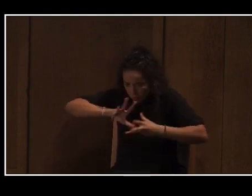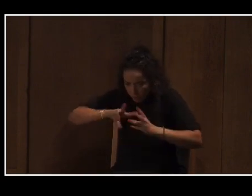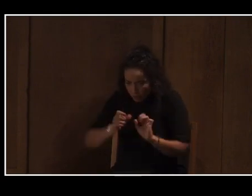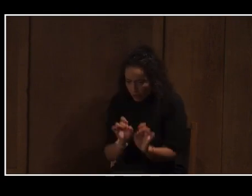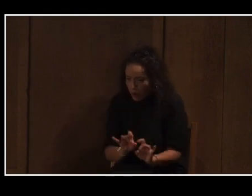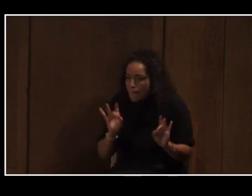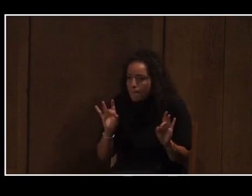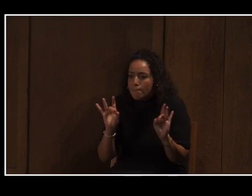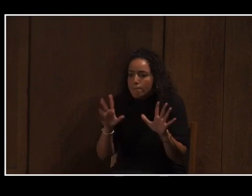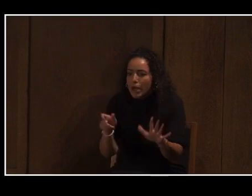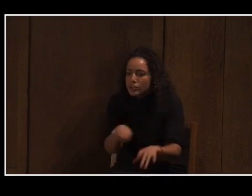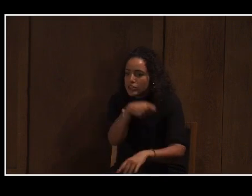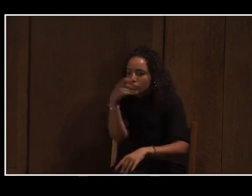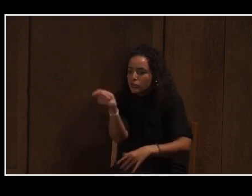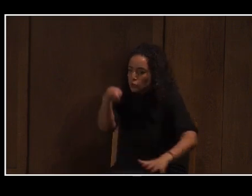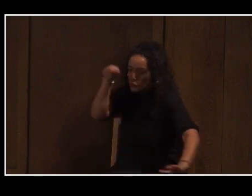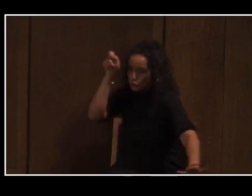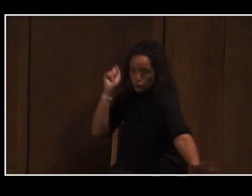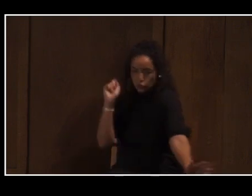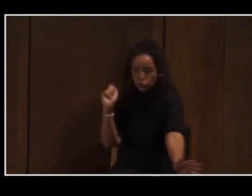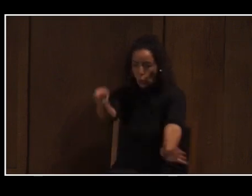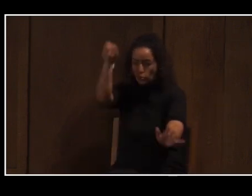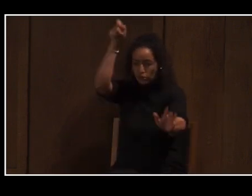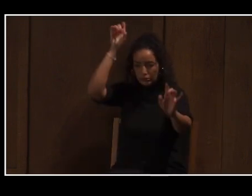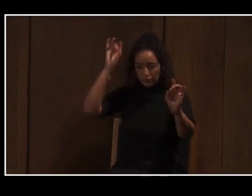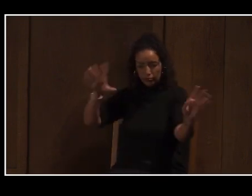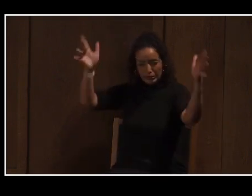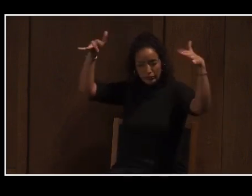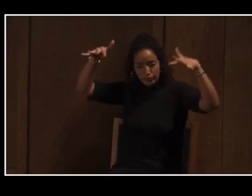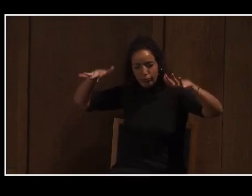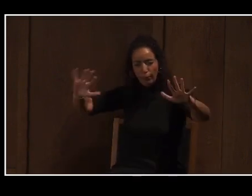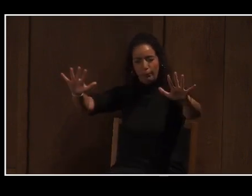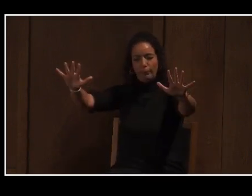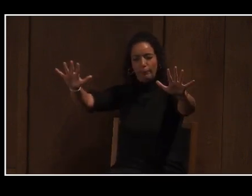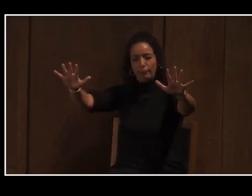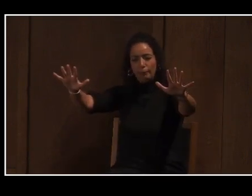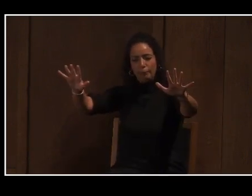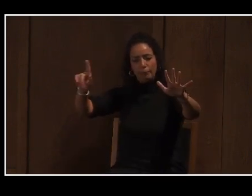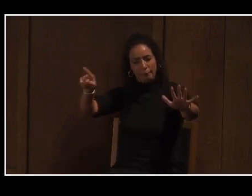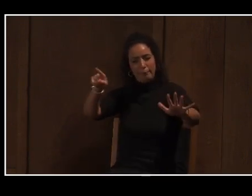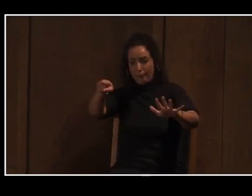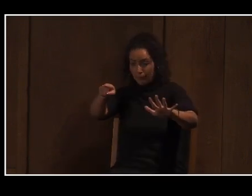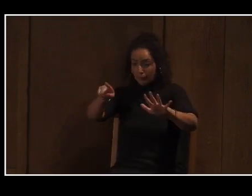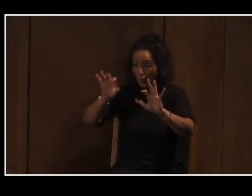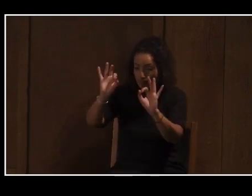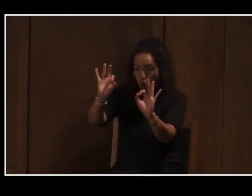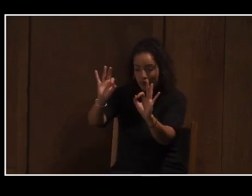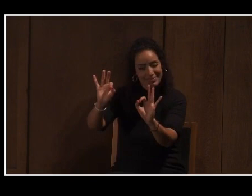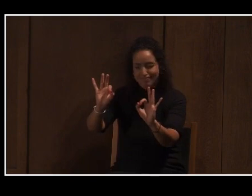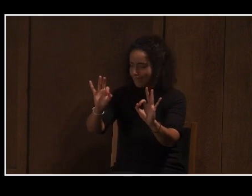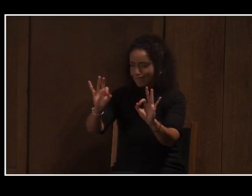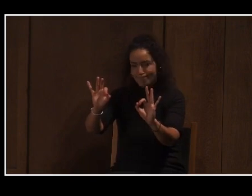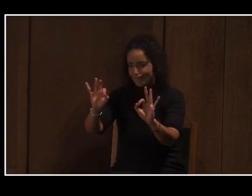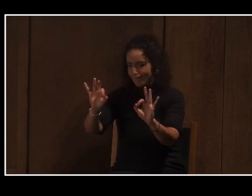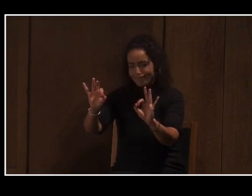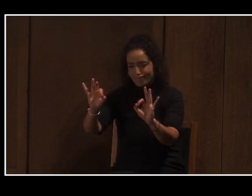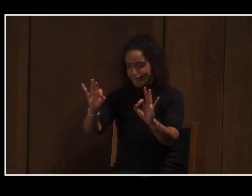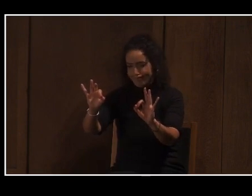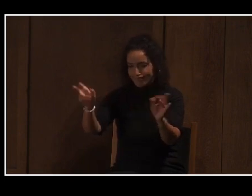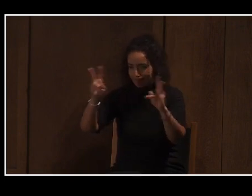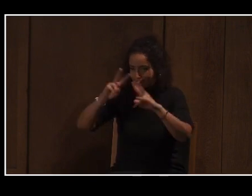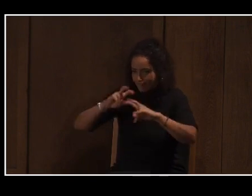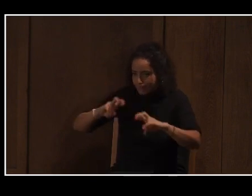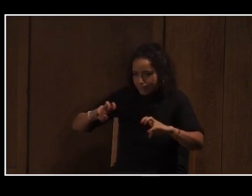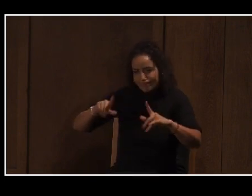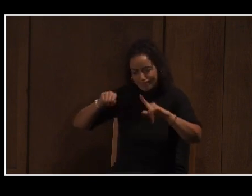the sorcery, the casting of the spells, you know, the idea that it's not perfect, the whole experimental project, you know, the